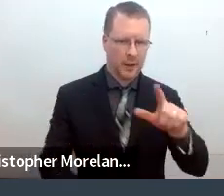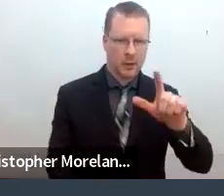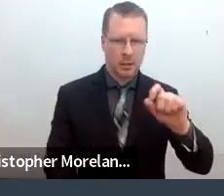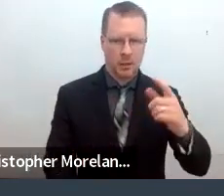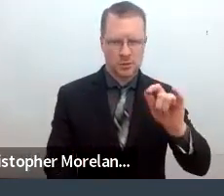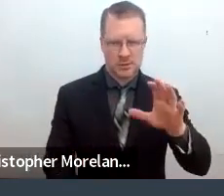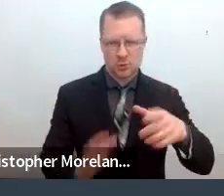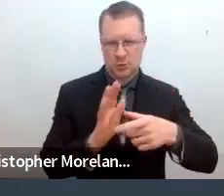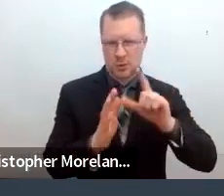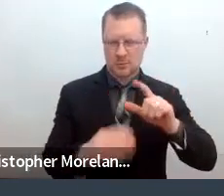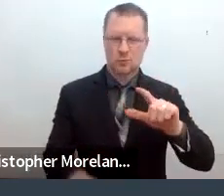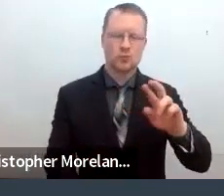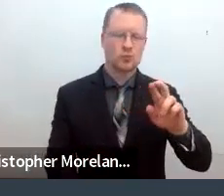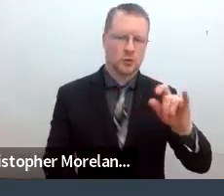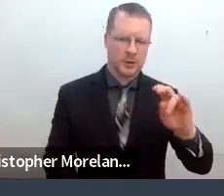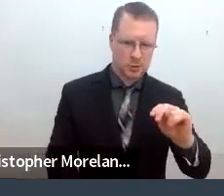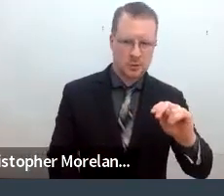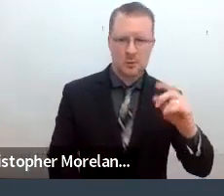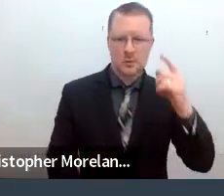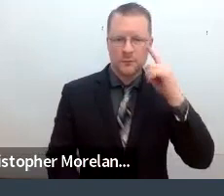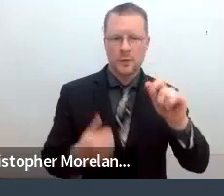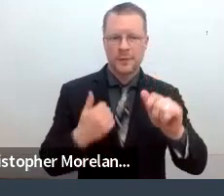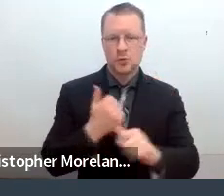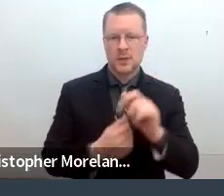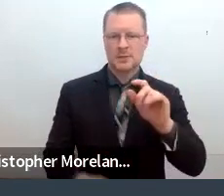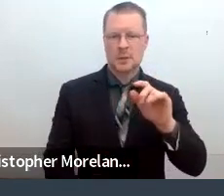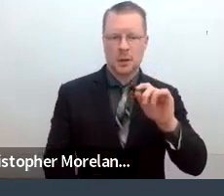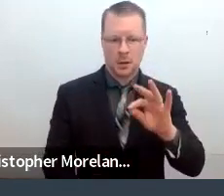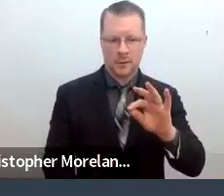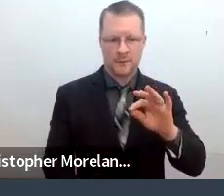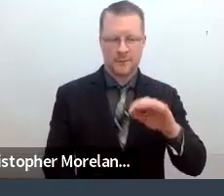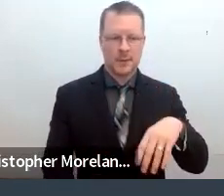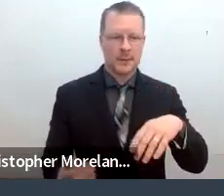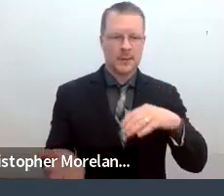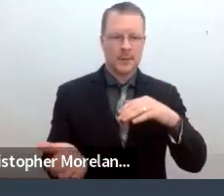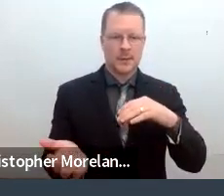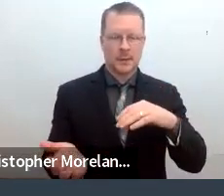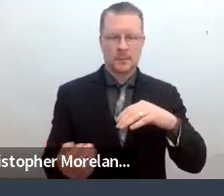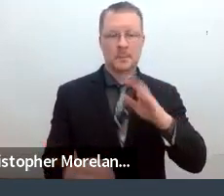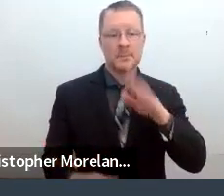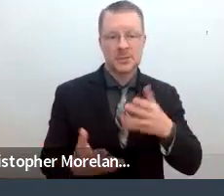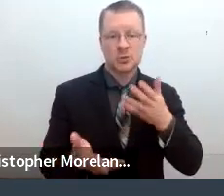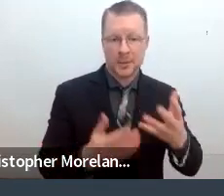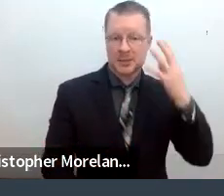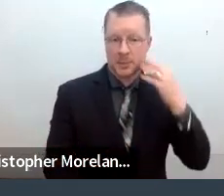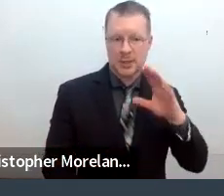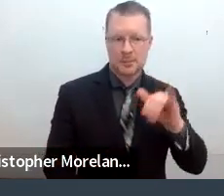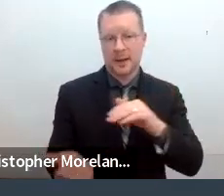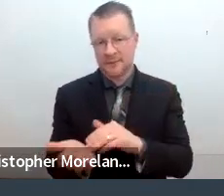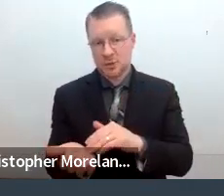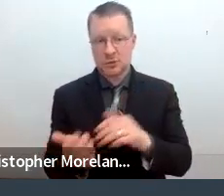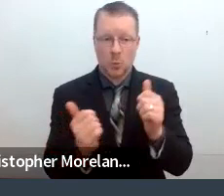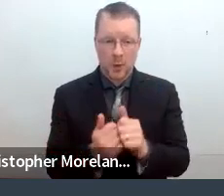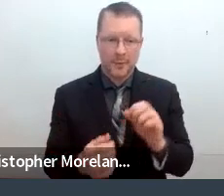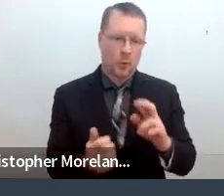We conducted a multivariate logistic regression analysis for the risk of